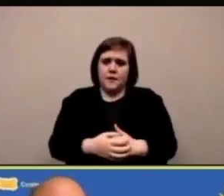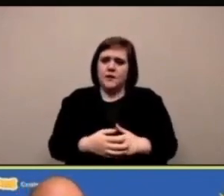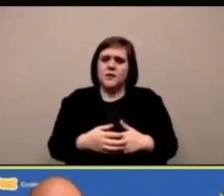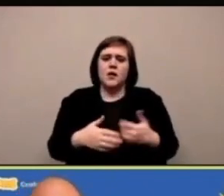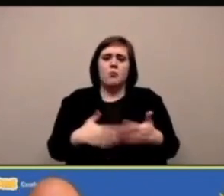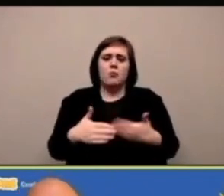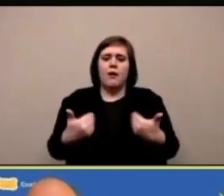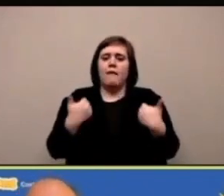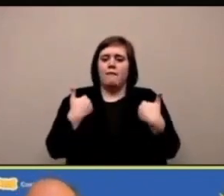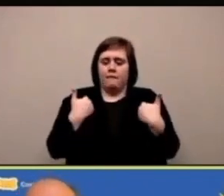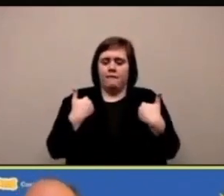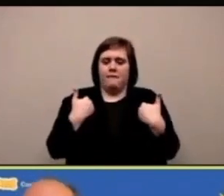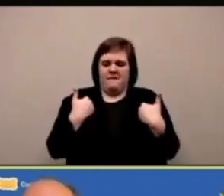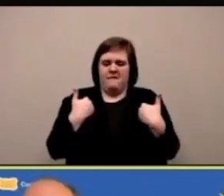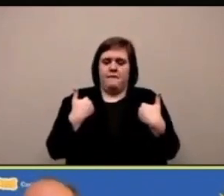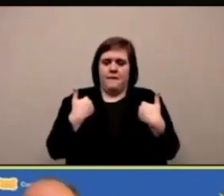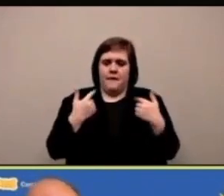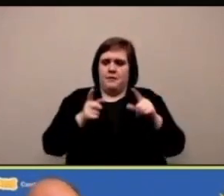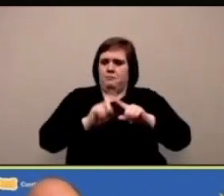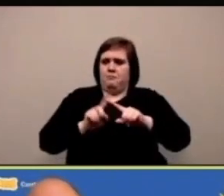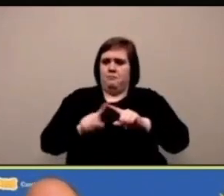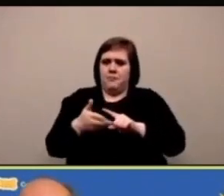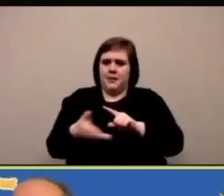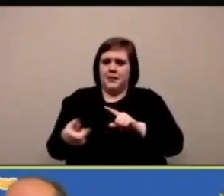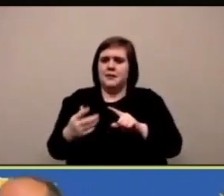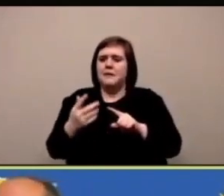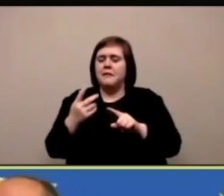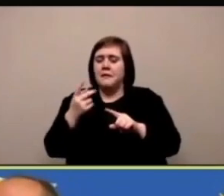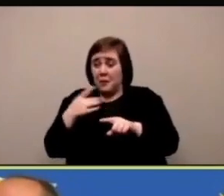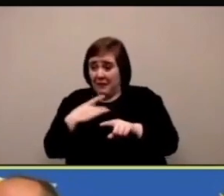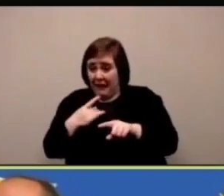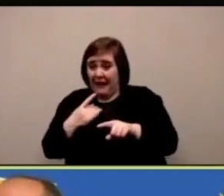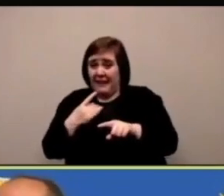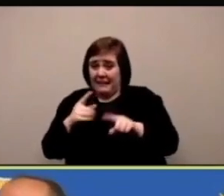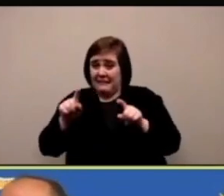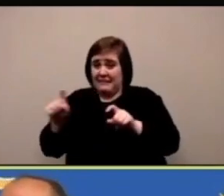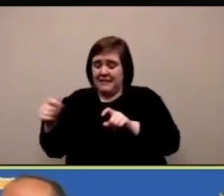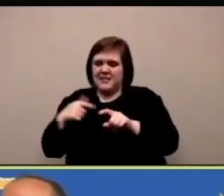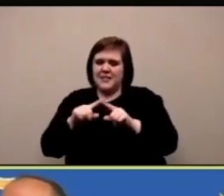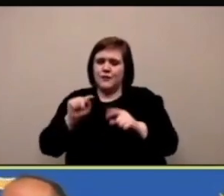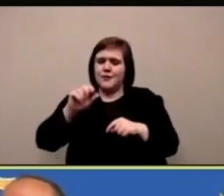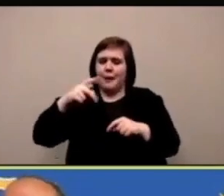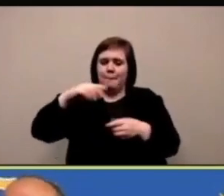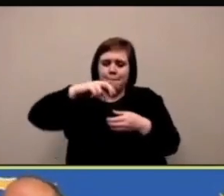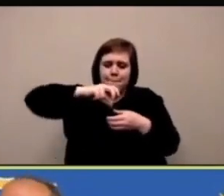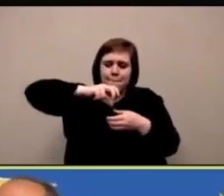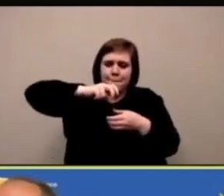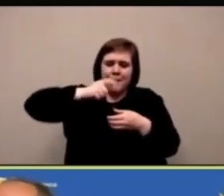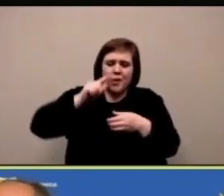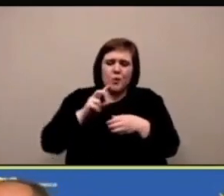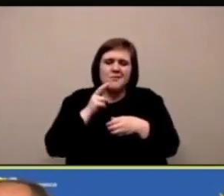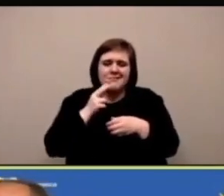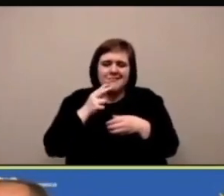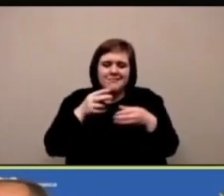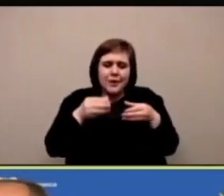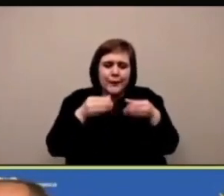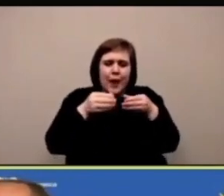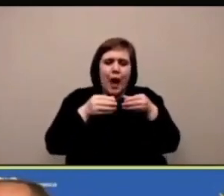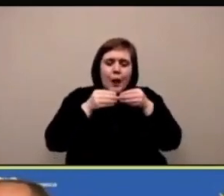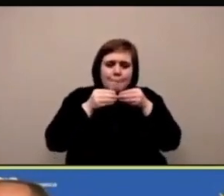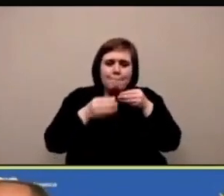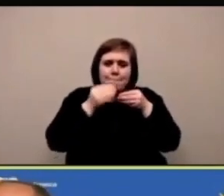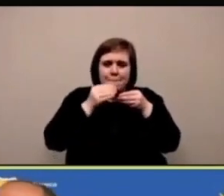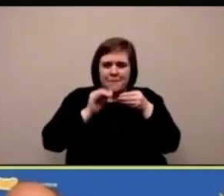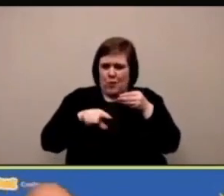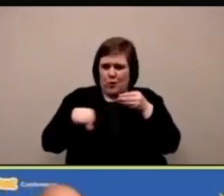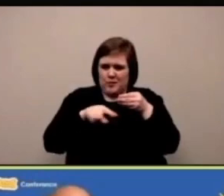through some different things to see what she likes to eat. So we have these little tops for some of those like little veggie pouches that she likes to eat.